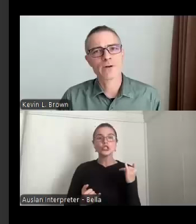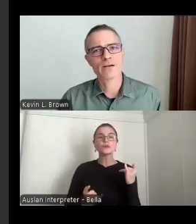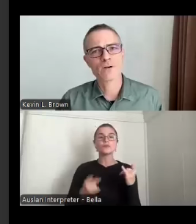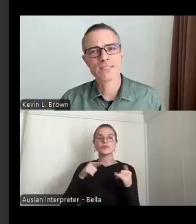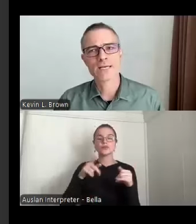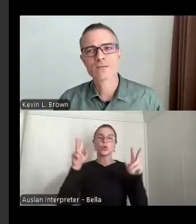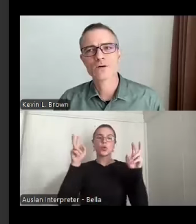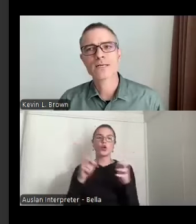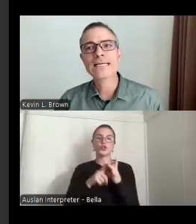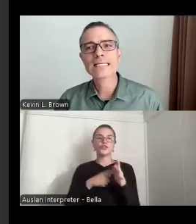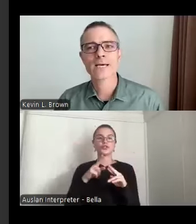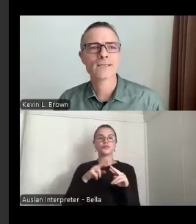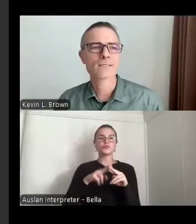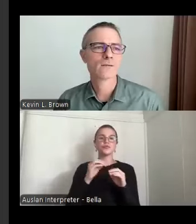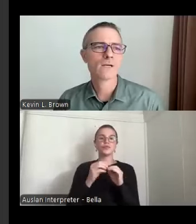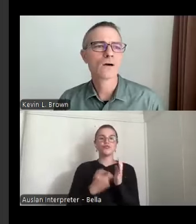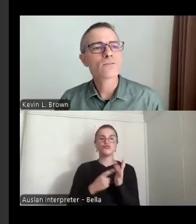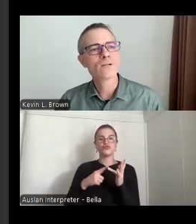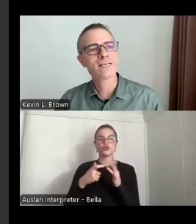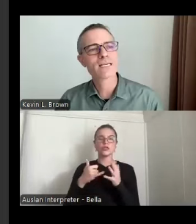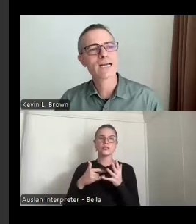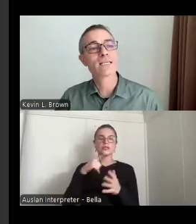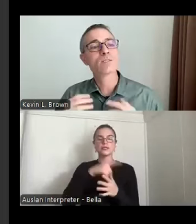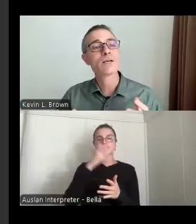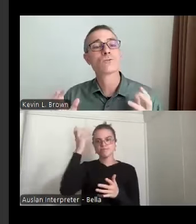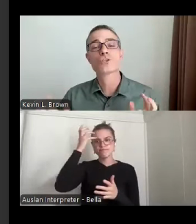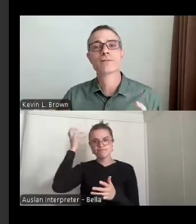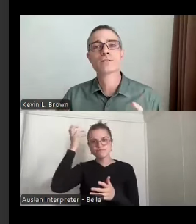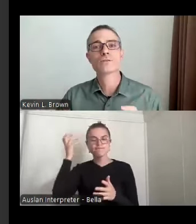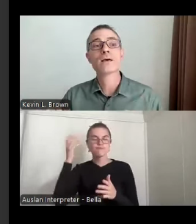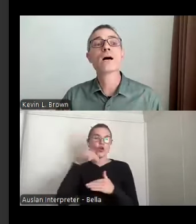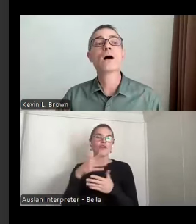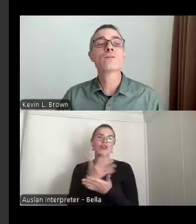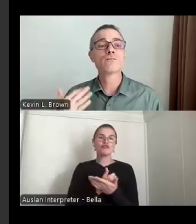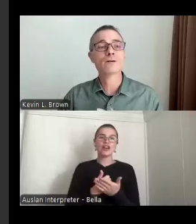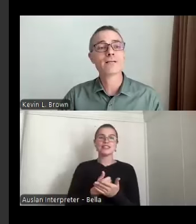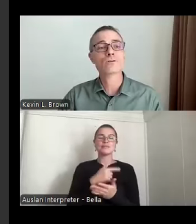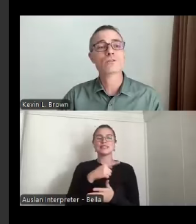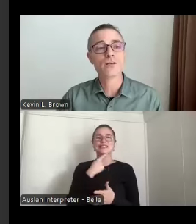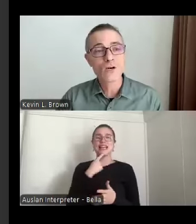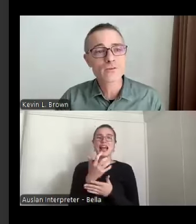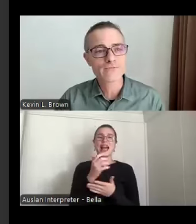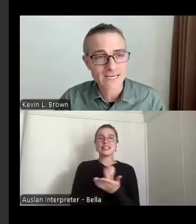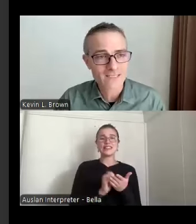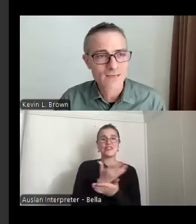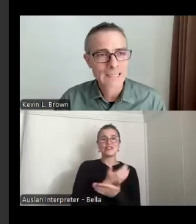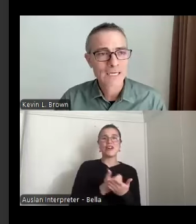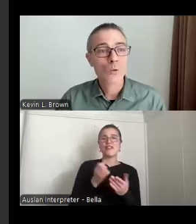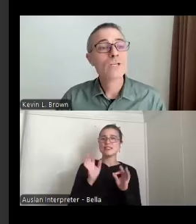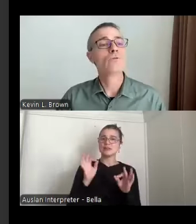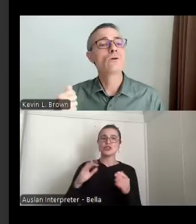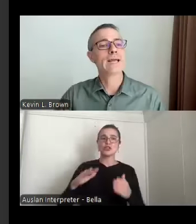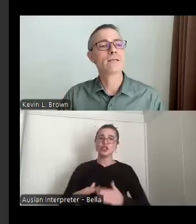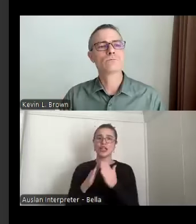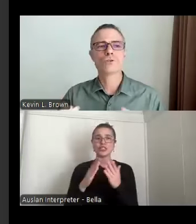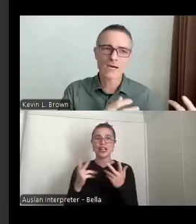a prominent fundraising expert, and he says, arts fundraising has a special challenge that other fundraisers don't face. When